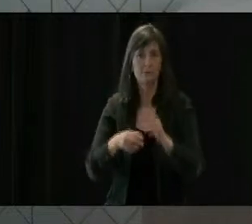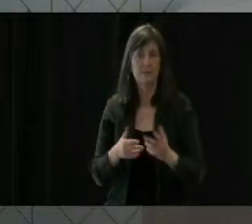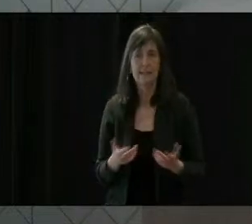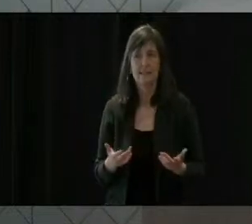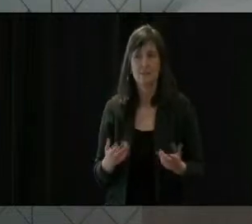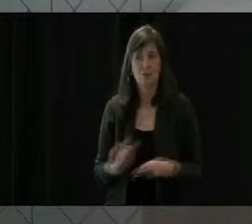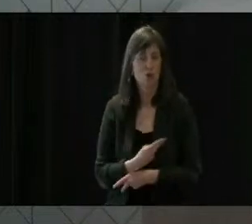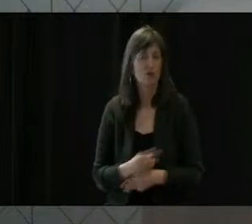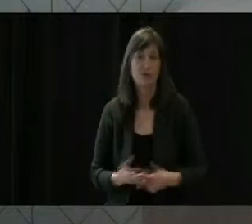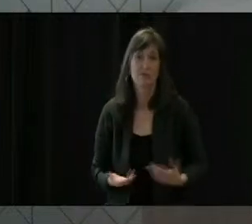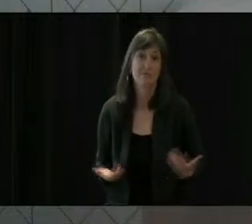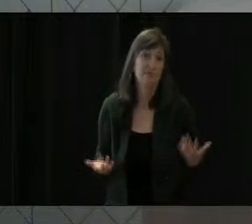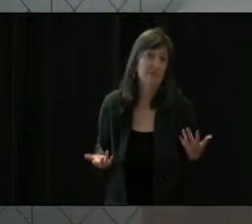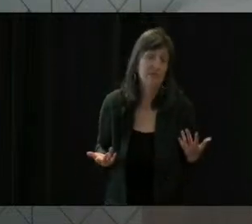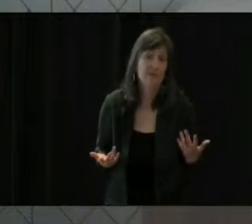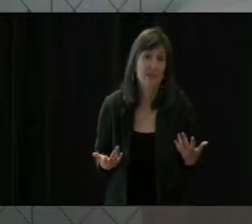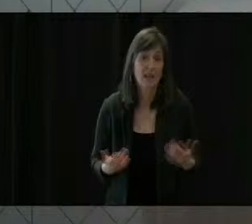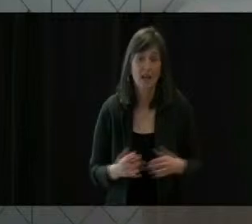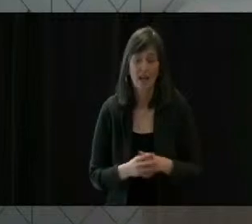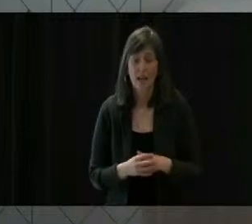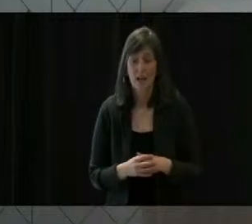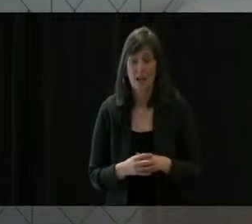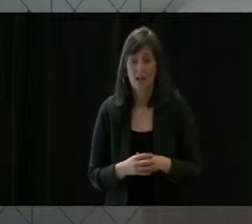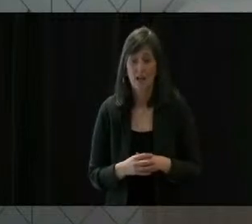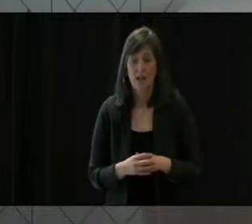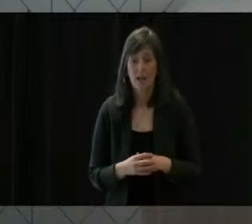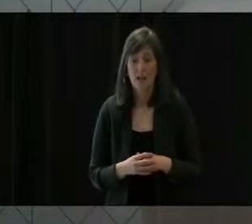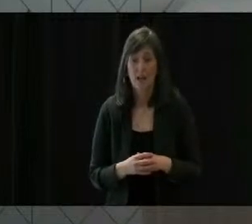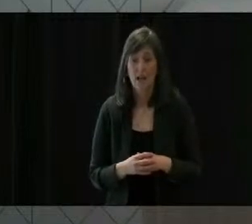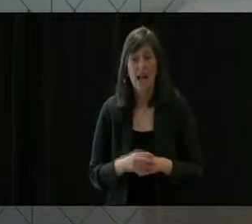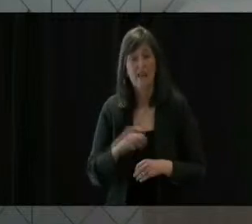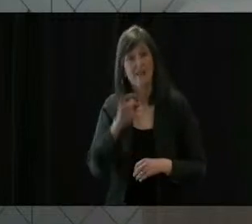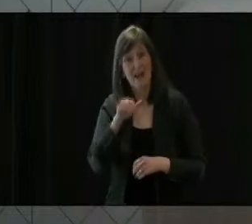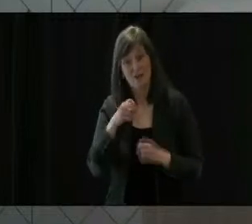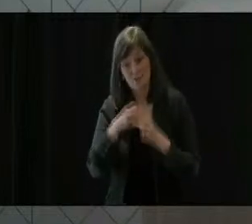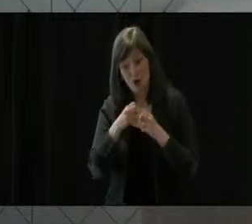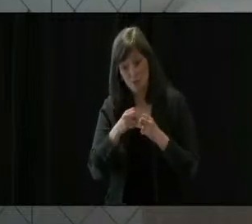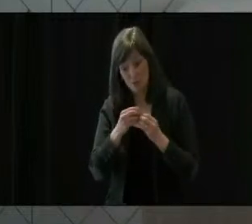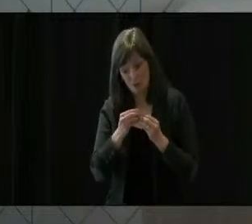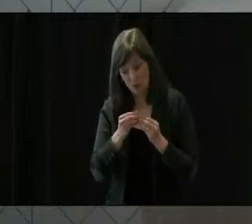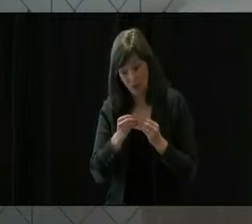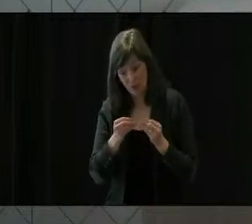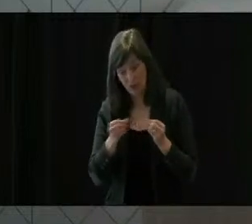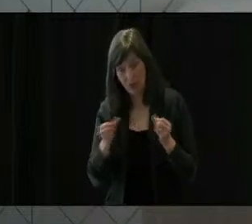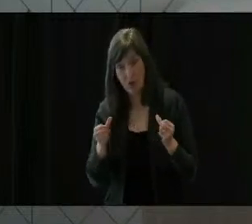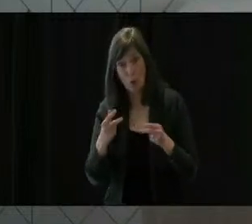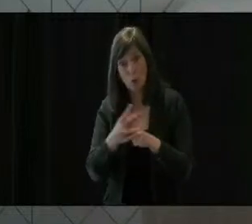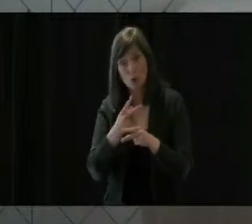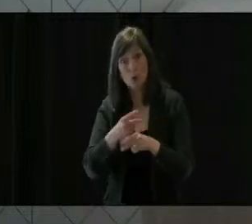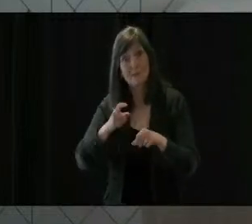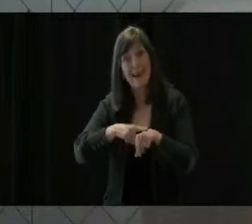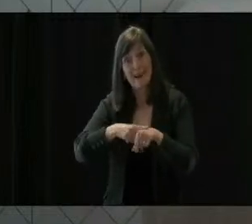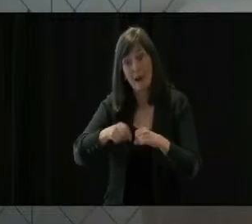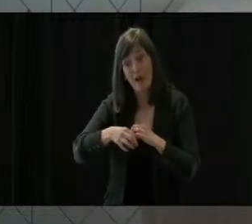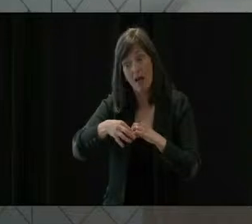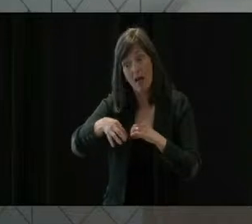It's worse than it was. And it's not a problem that matures well. The longer it takes to tackle it, the worse it gets.